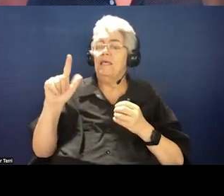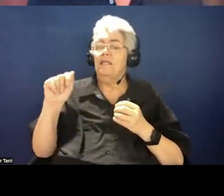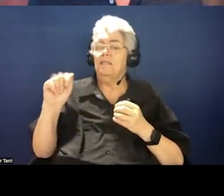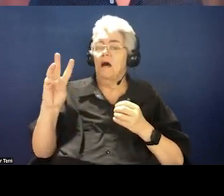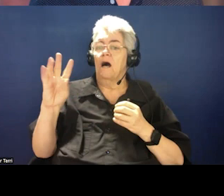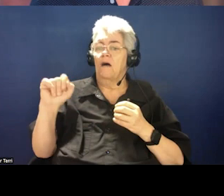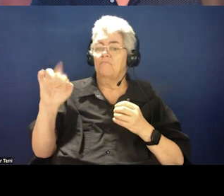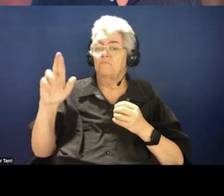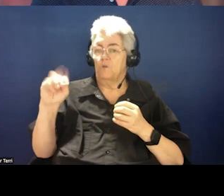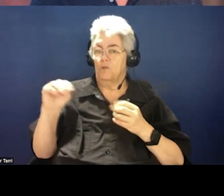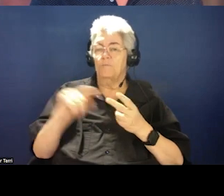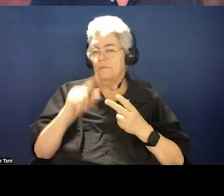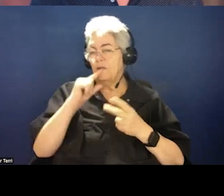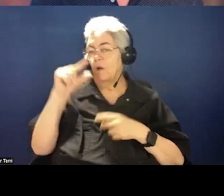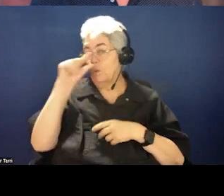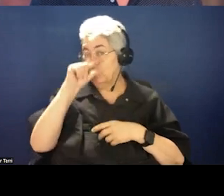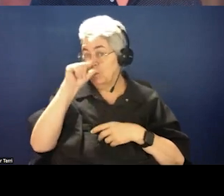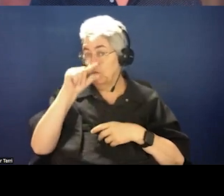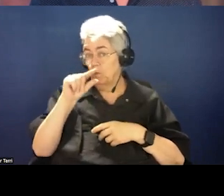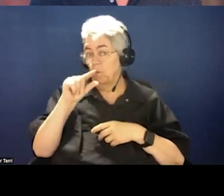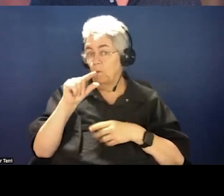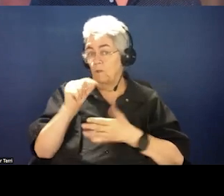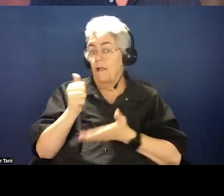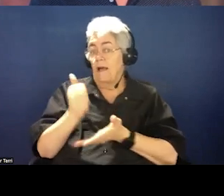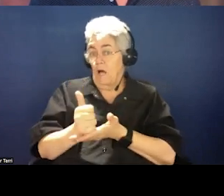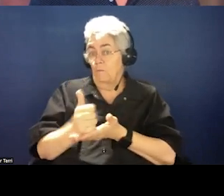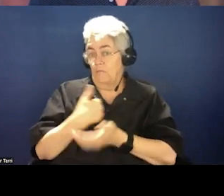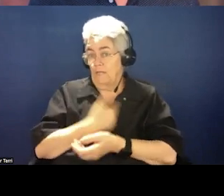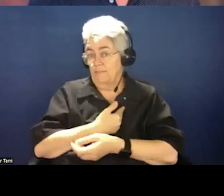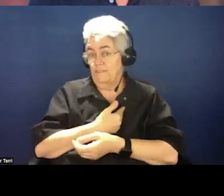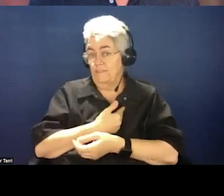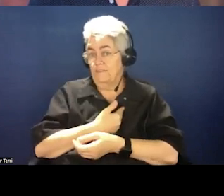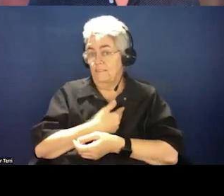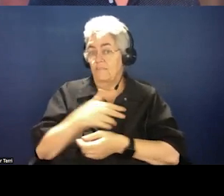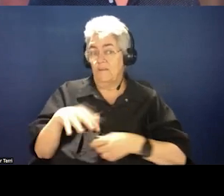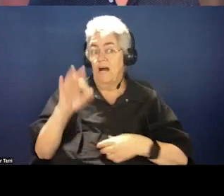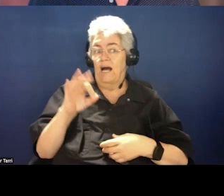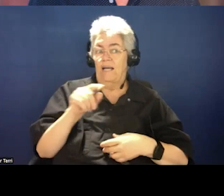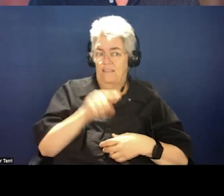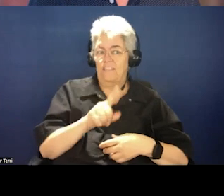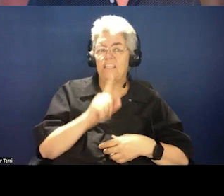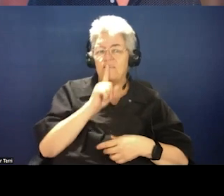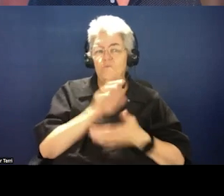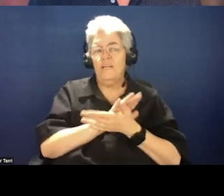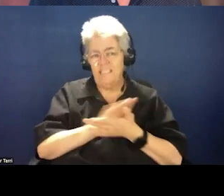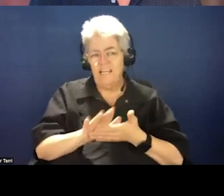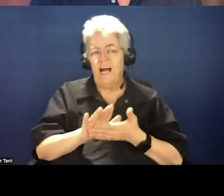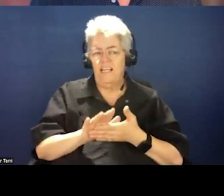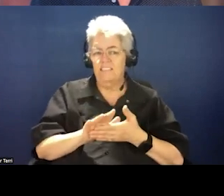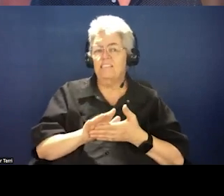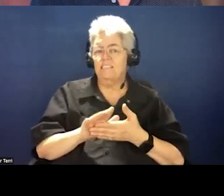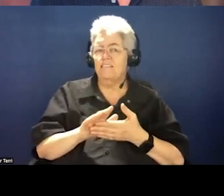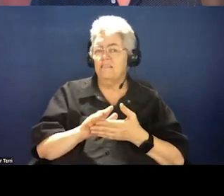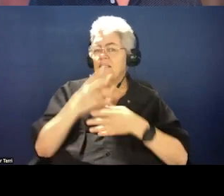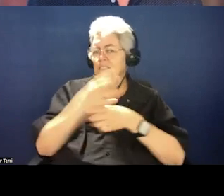but Google helped us find, they have a really nice summary, and so have